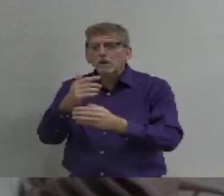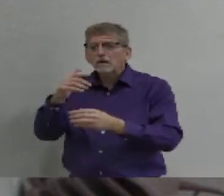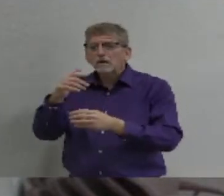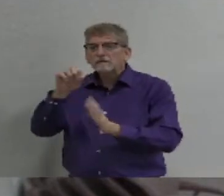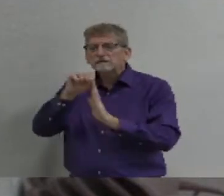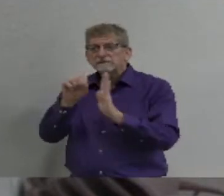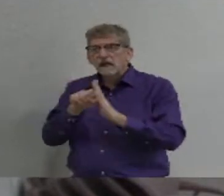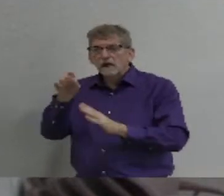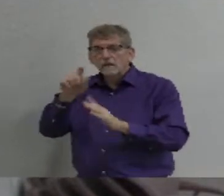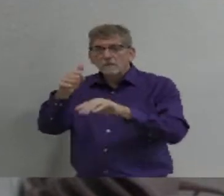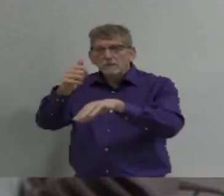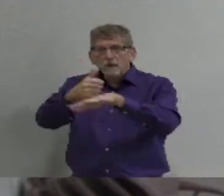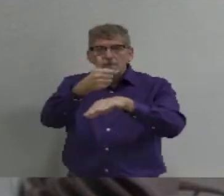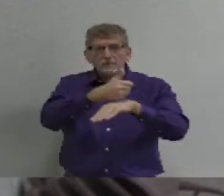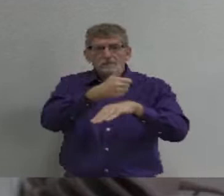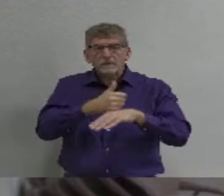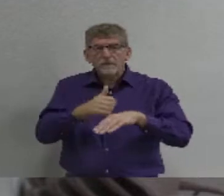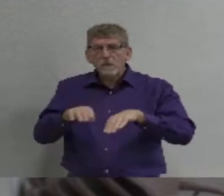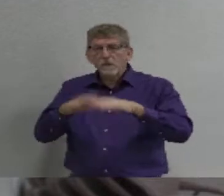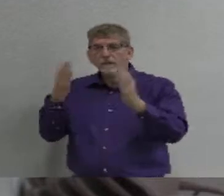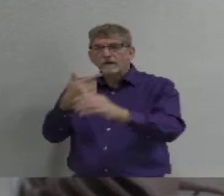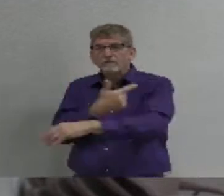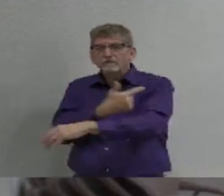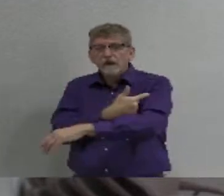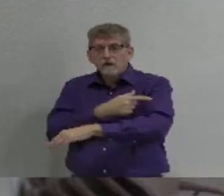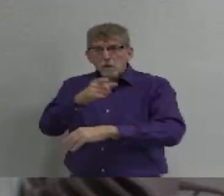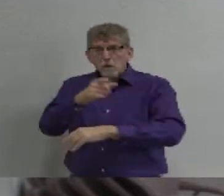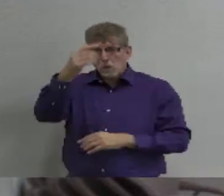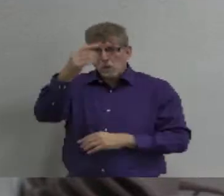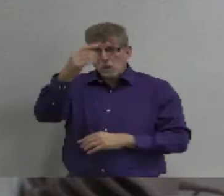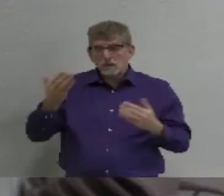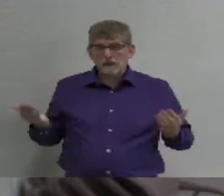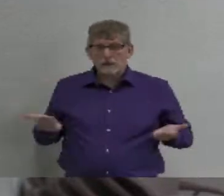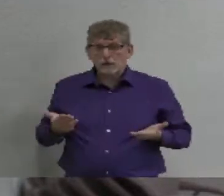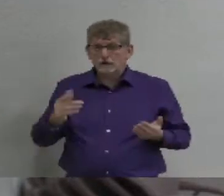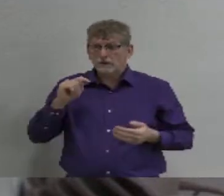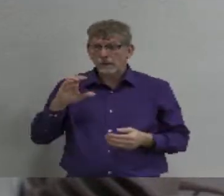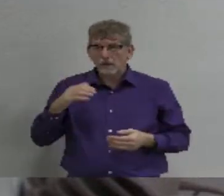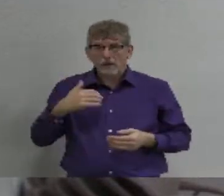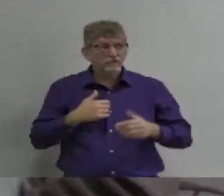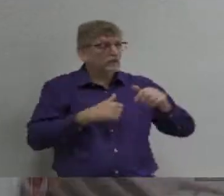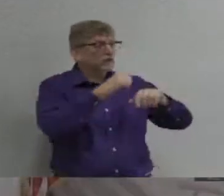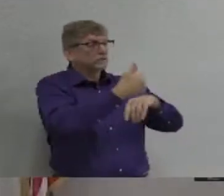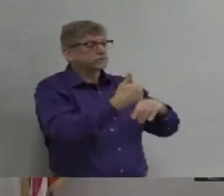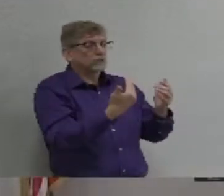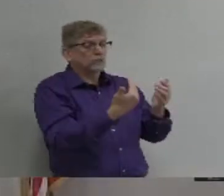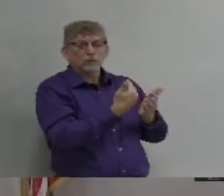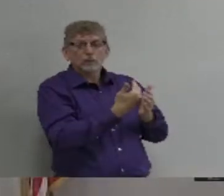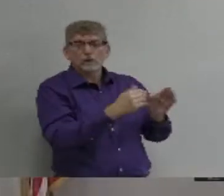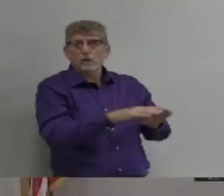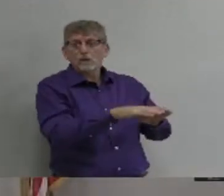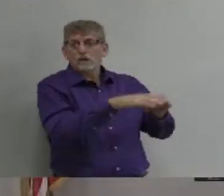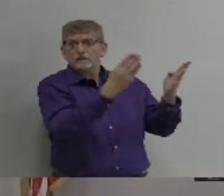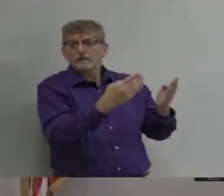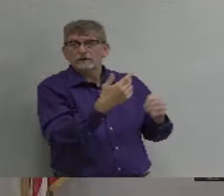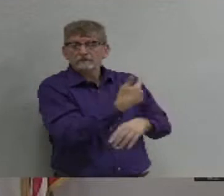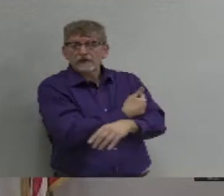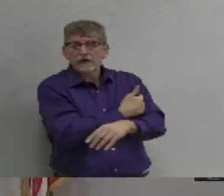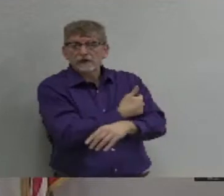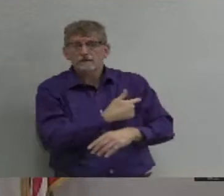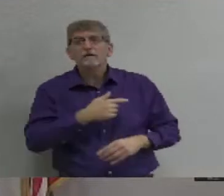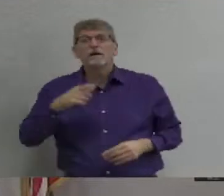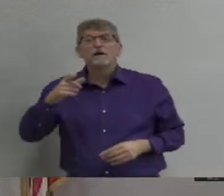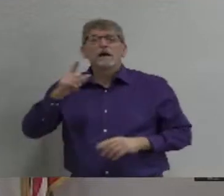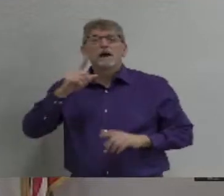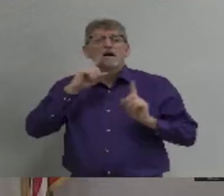open one here? And do we have the capabilities or the capacity to host something like that? Sure. We would love to have one here. Those are run by the Indiana